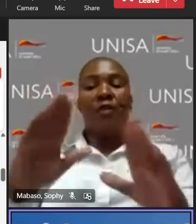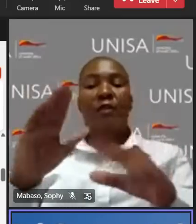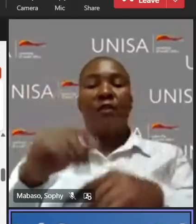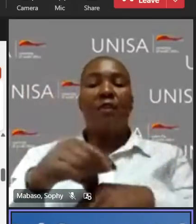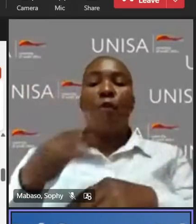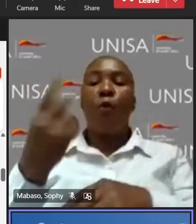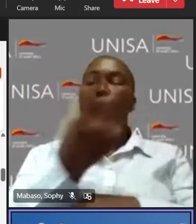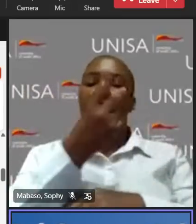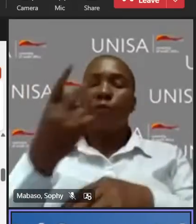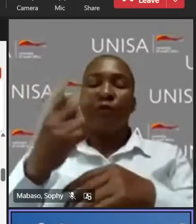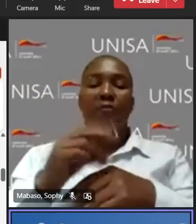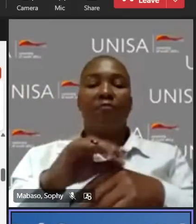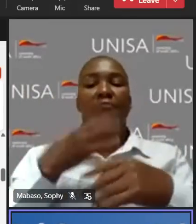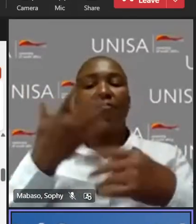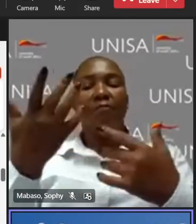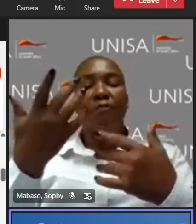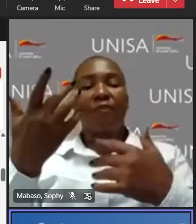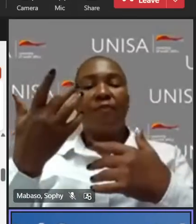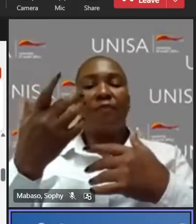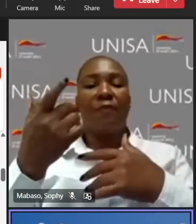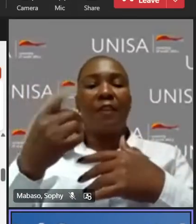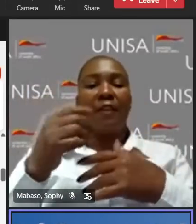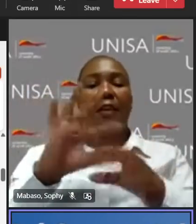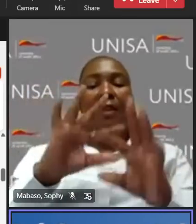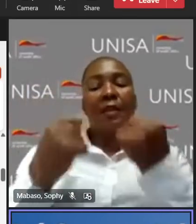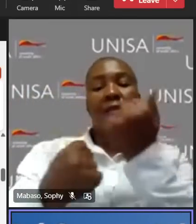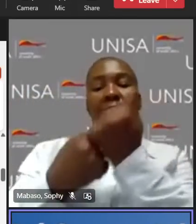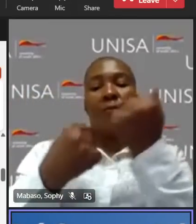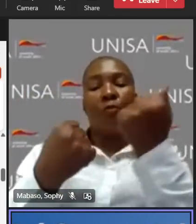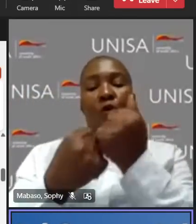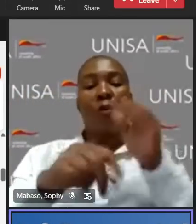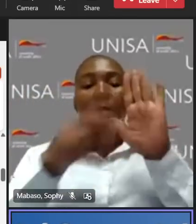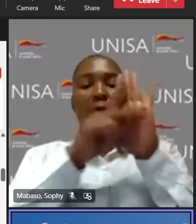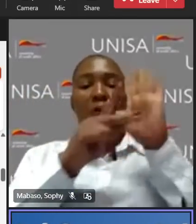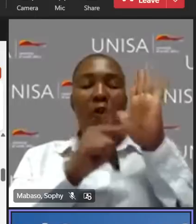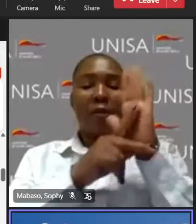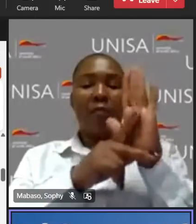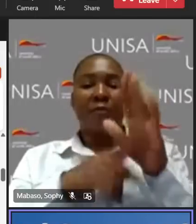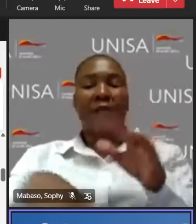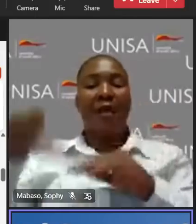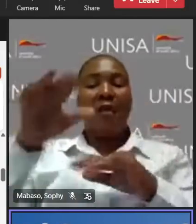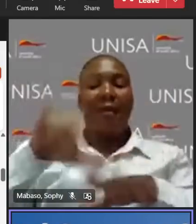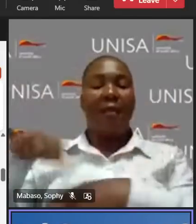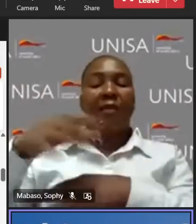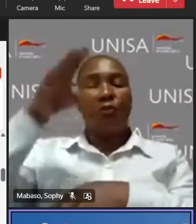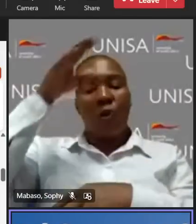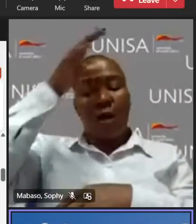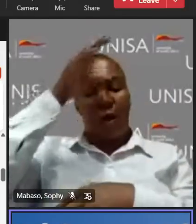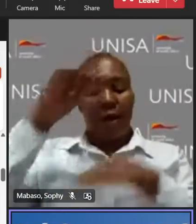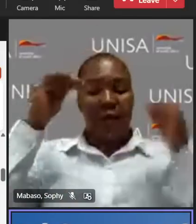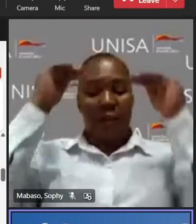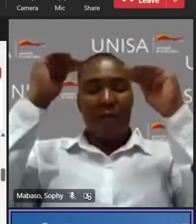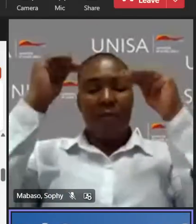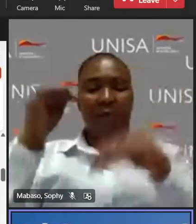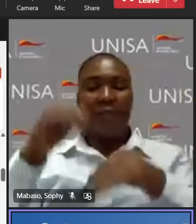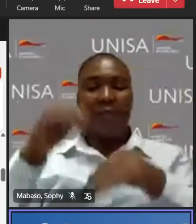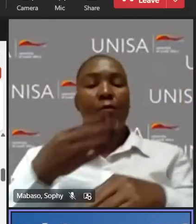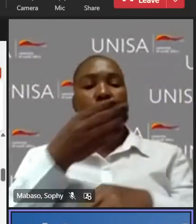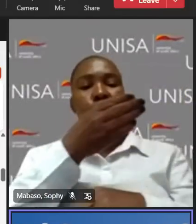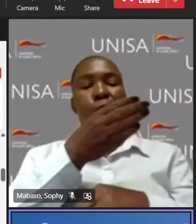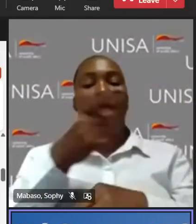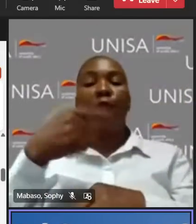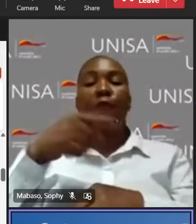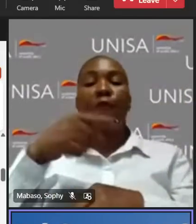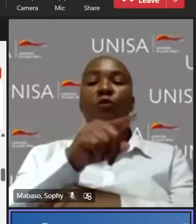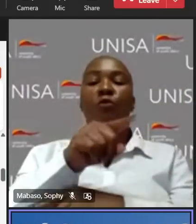also to other support programs other than your academic that's available for you to become